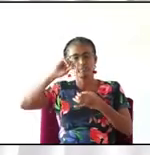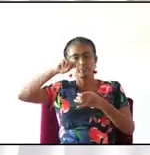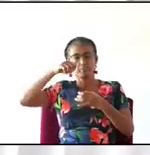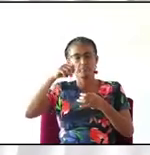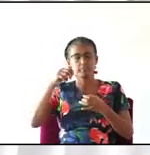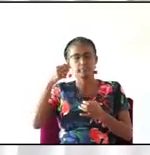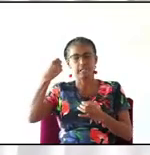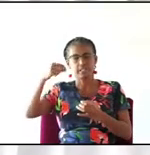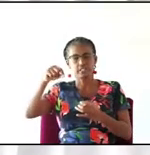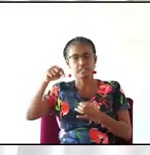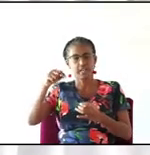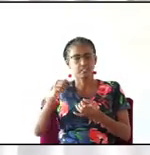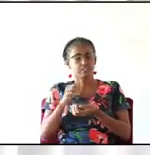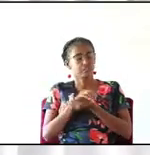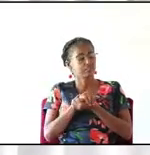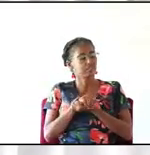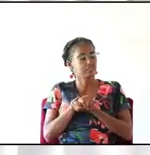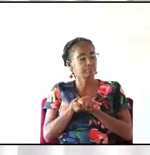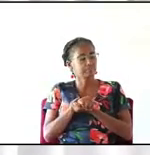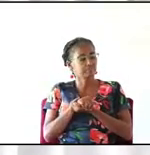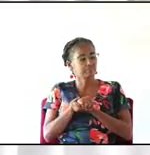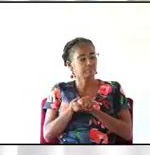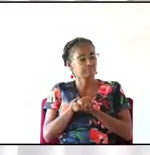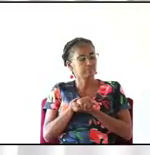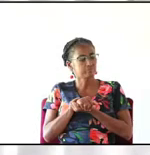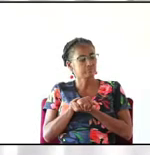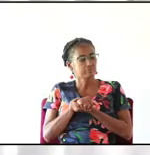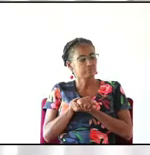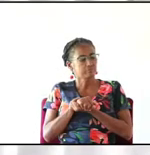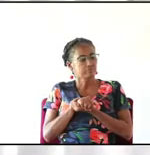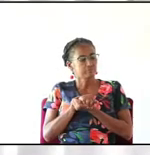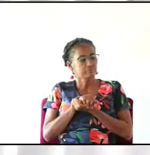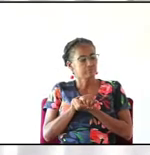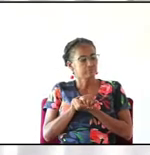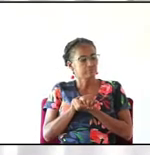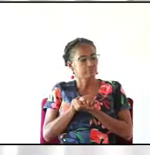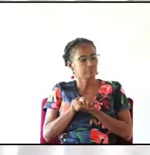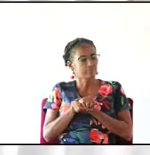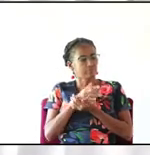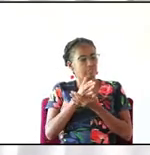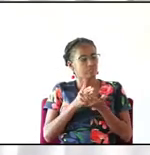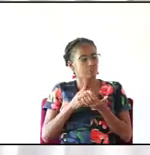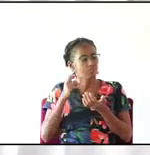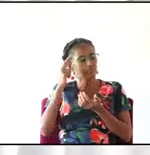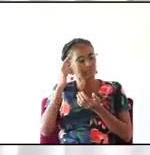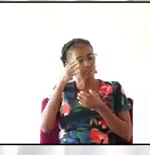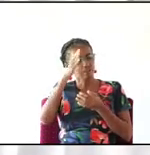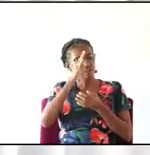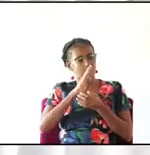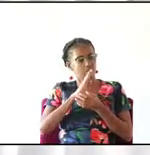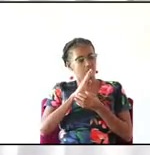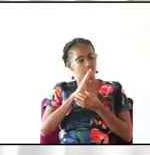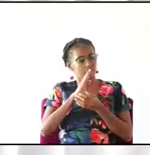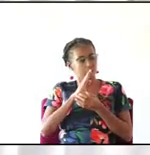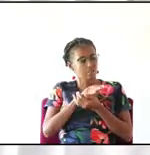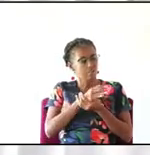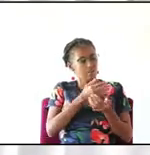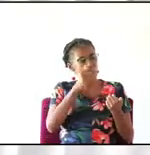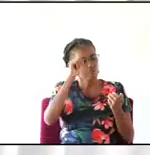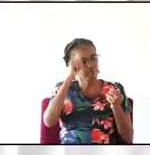get a big light, and you can see way ahead. And for some reason, God reminded me of